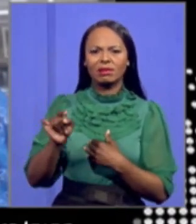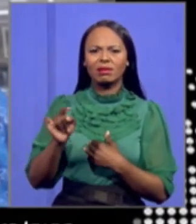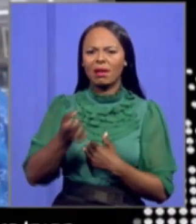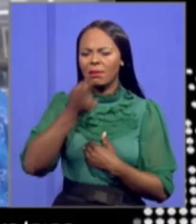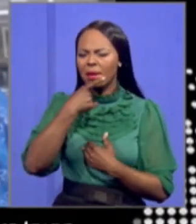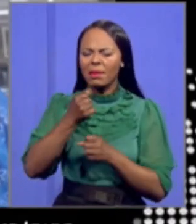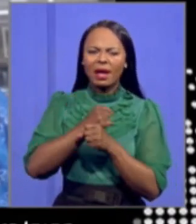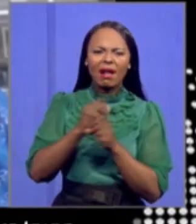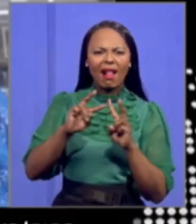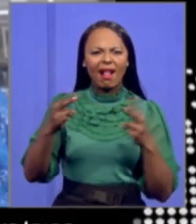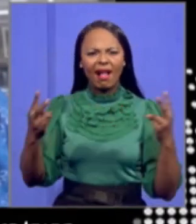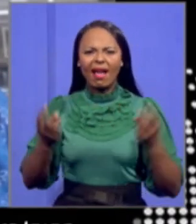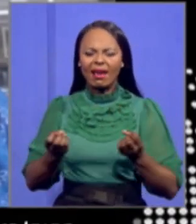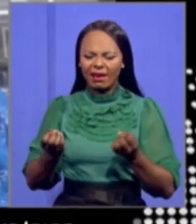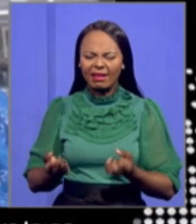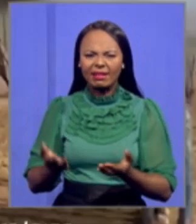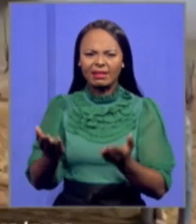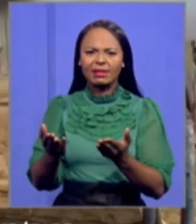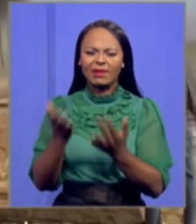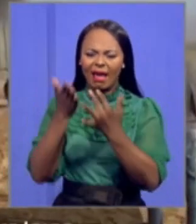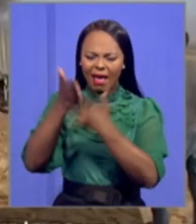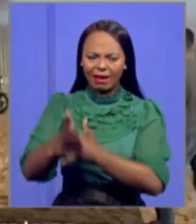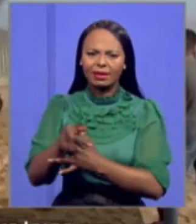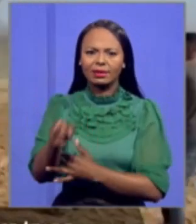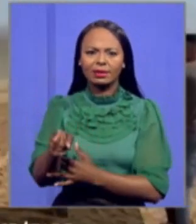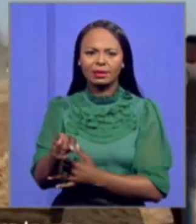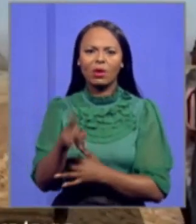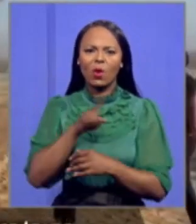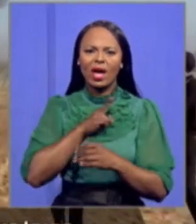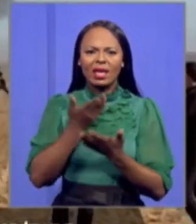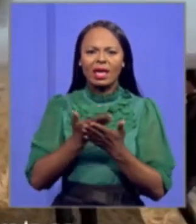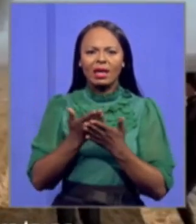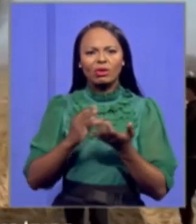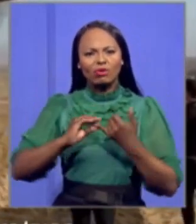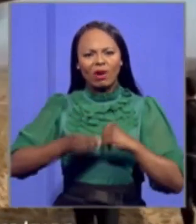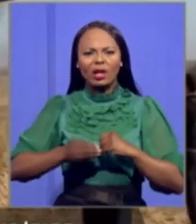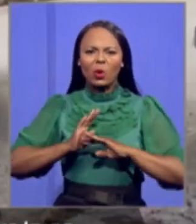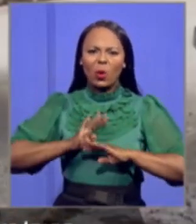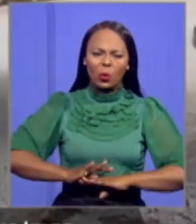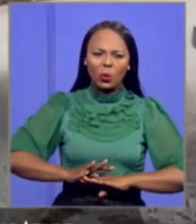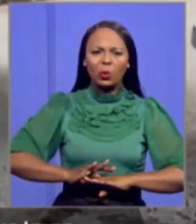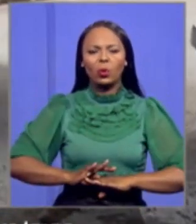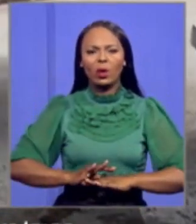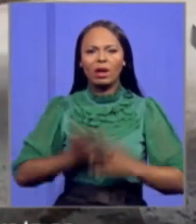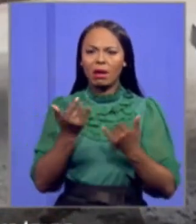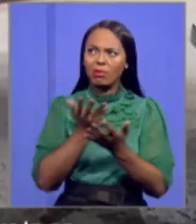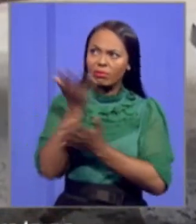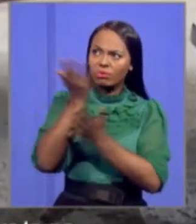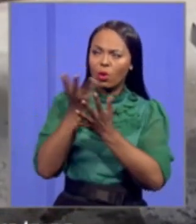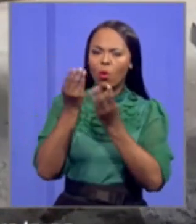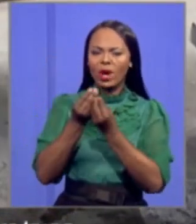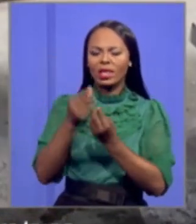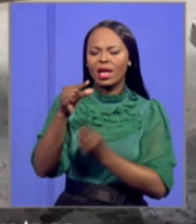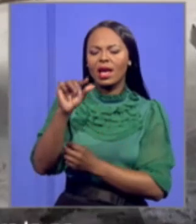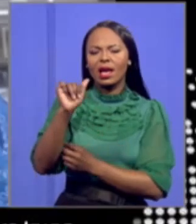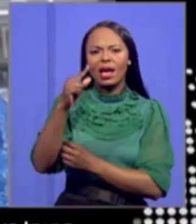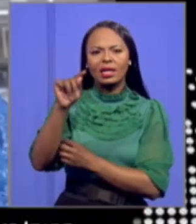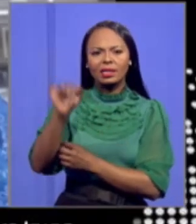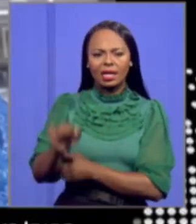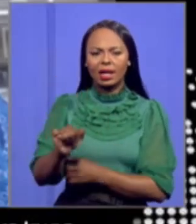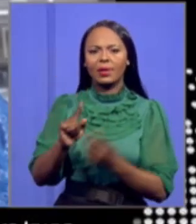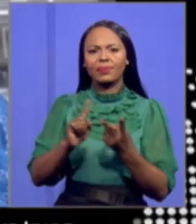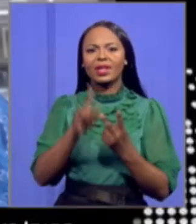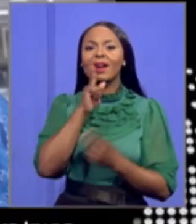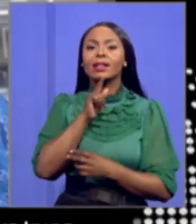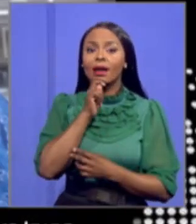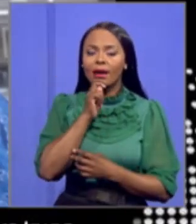alleviate the levels of distress. We therefore commend the state of Qatar, the United States